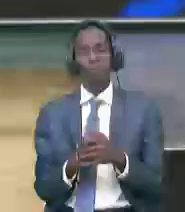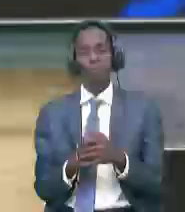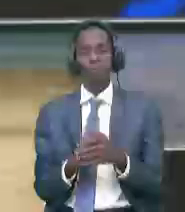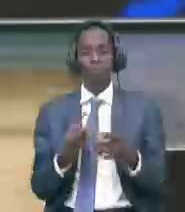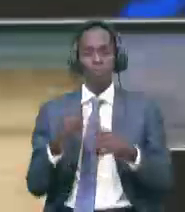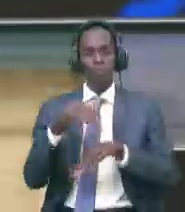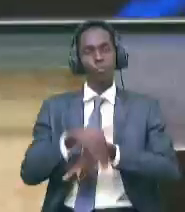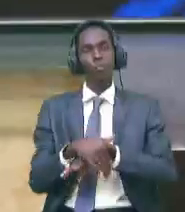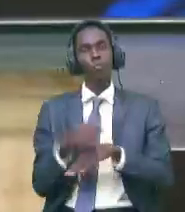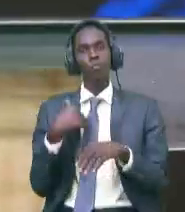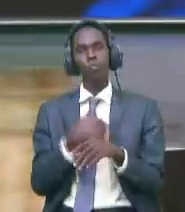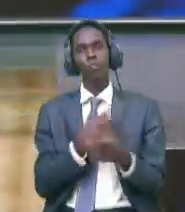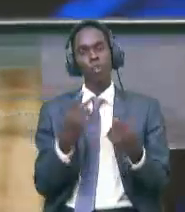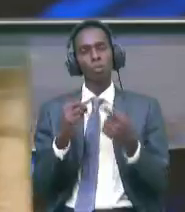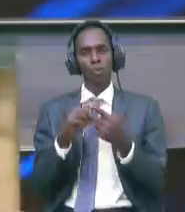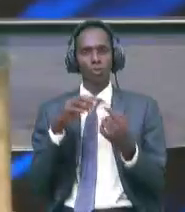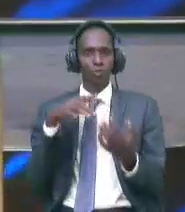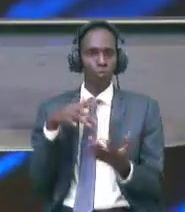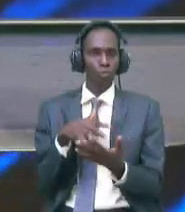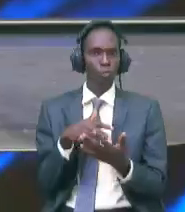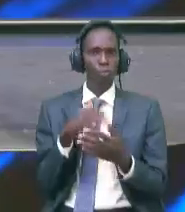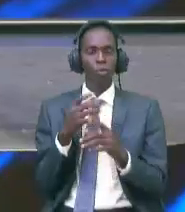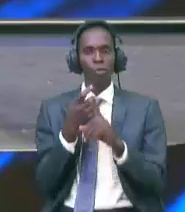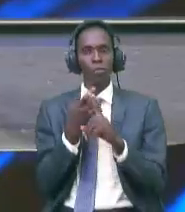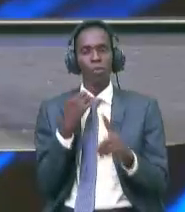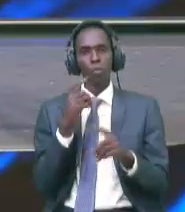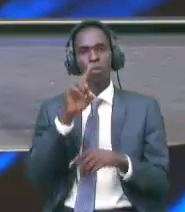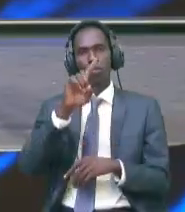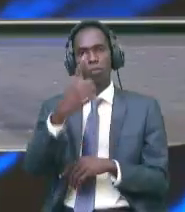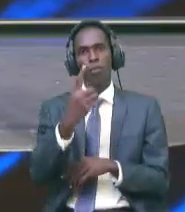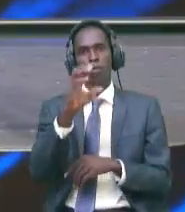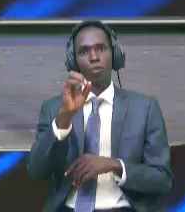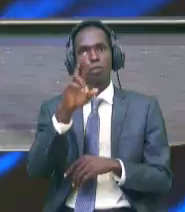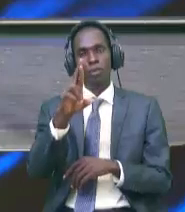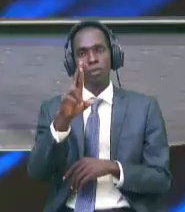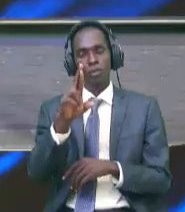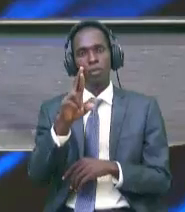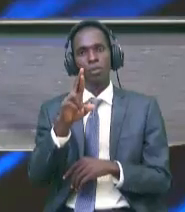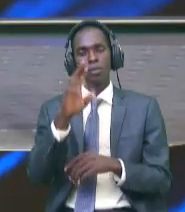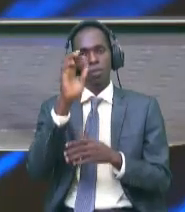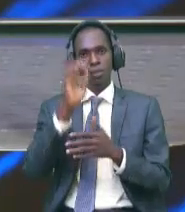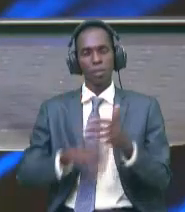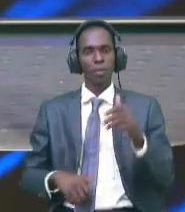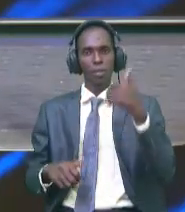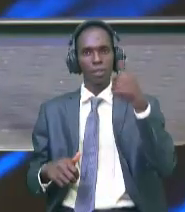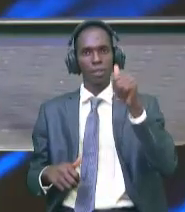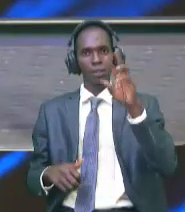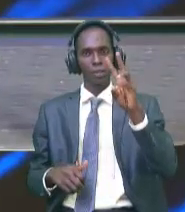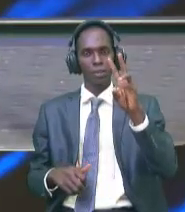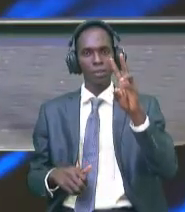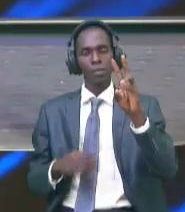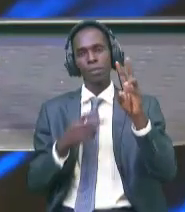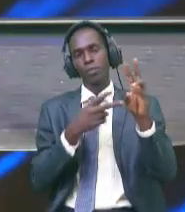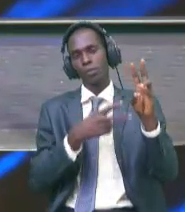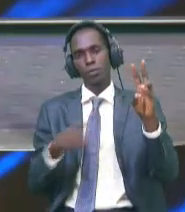Tonight we come to study from 1 Corinthians chapter 16. And we're learning from verse